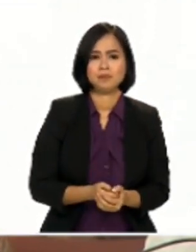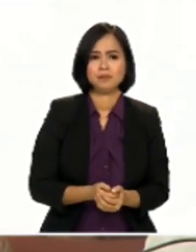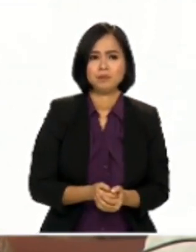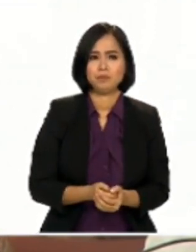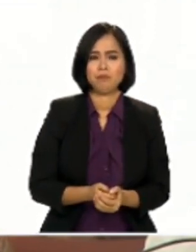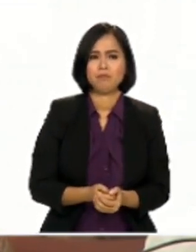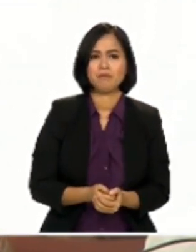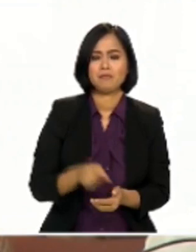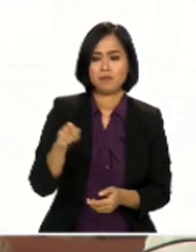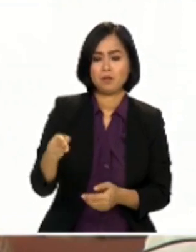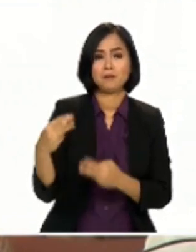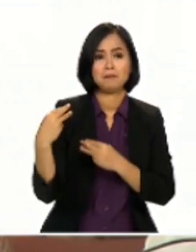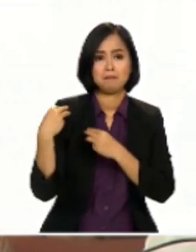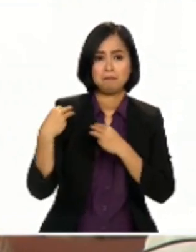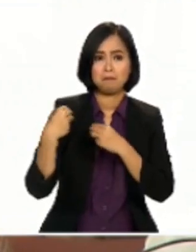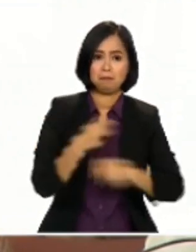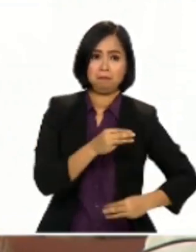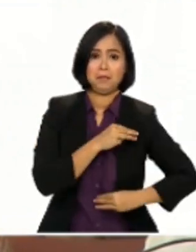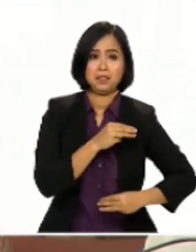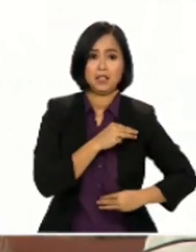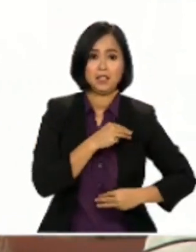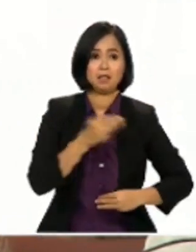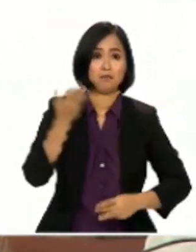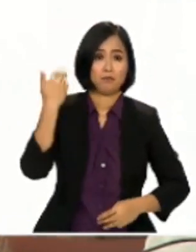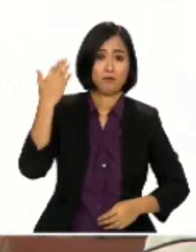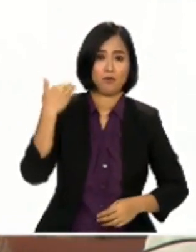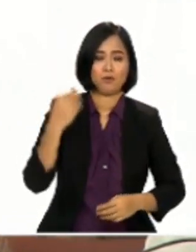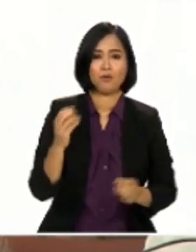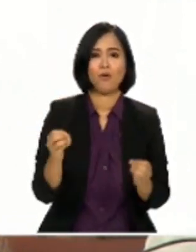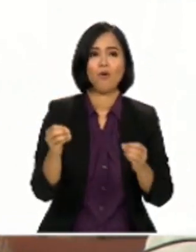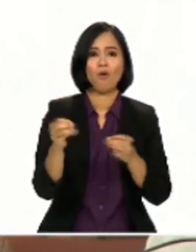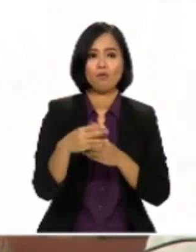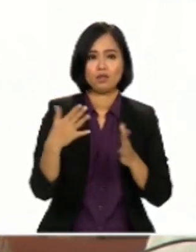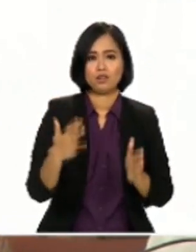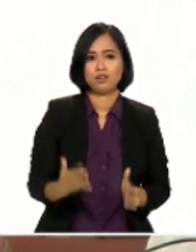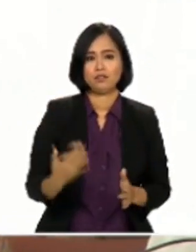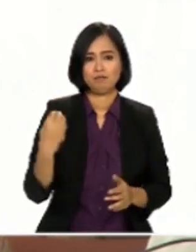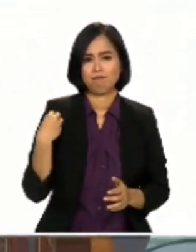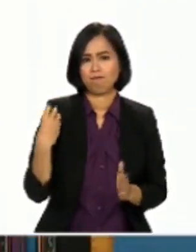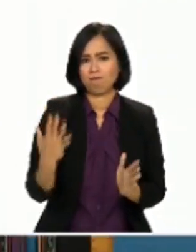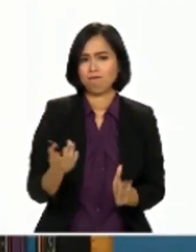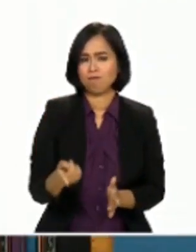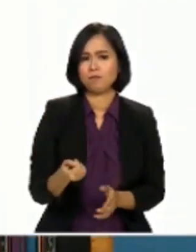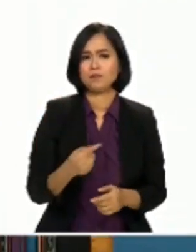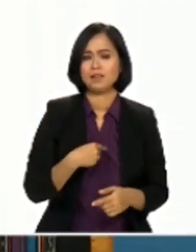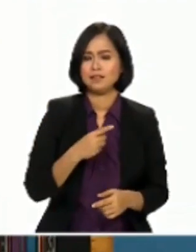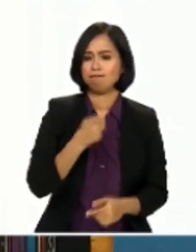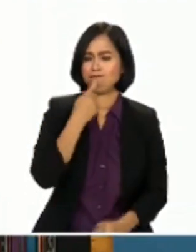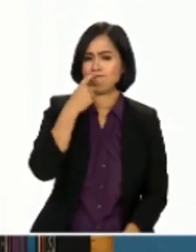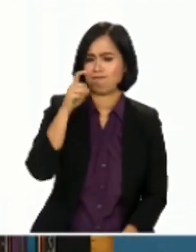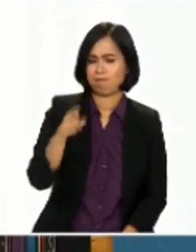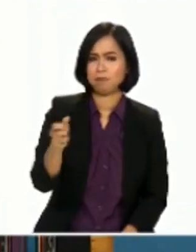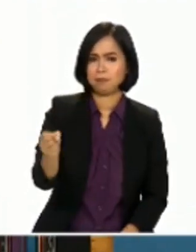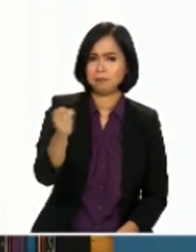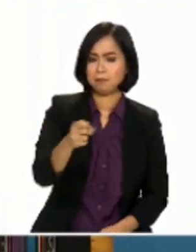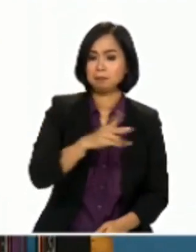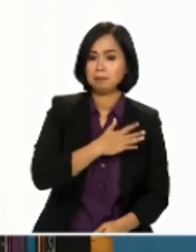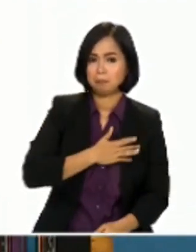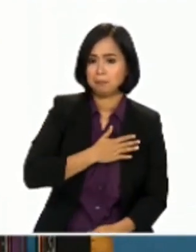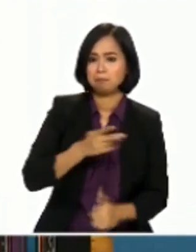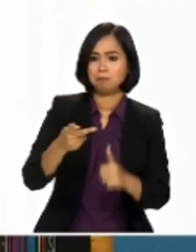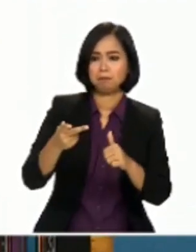a military man, a former military officer, and gave him marching orders to